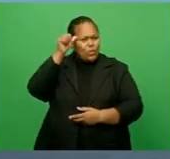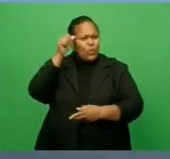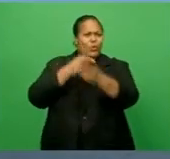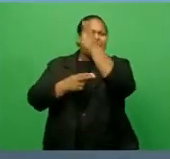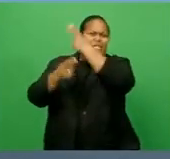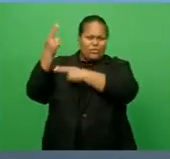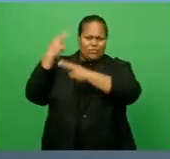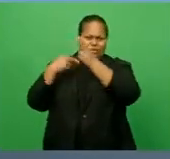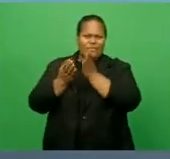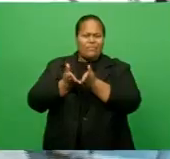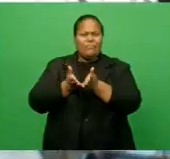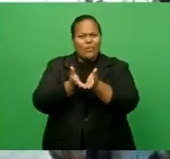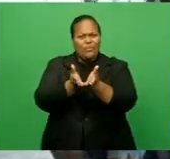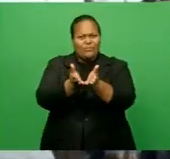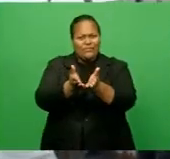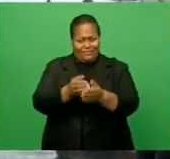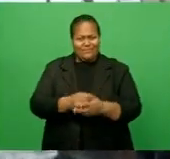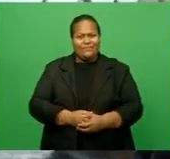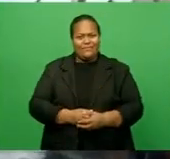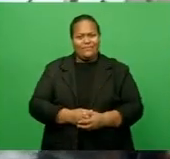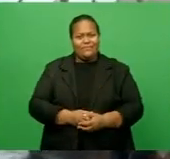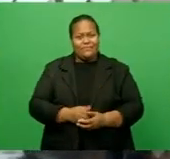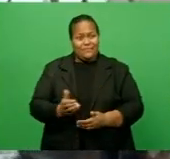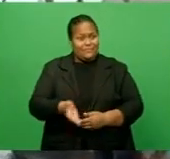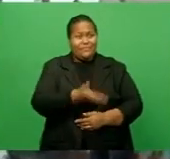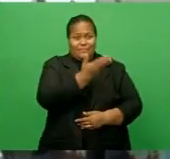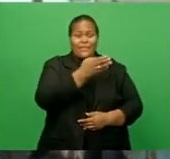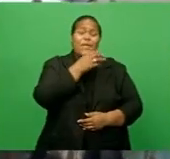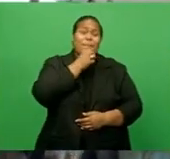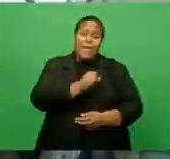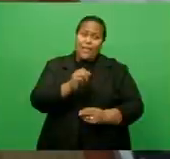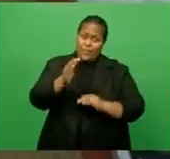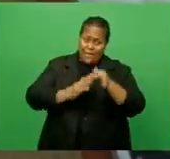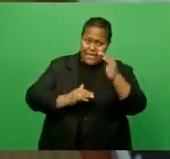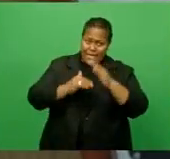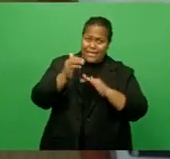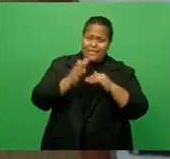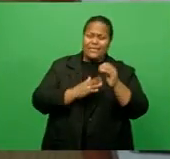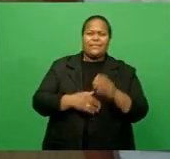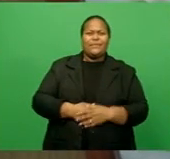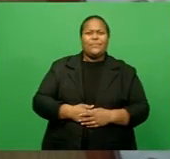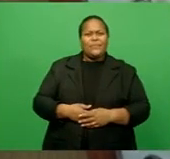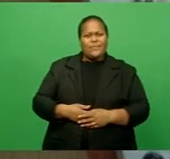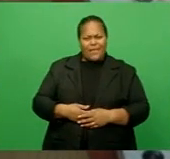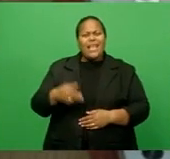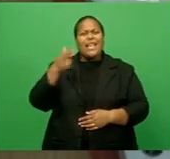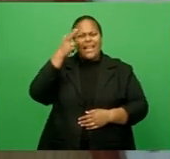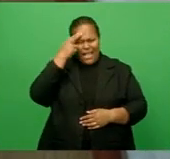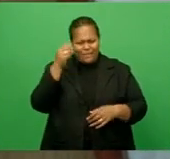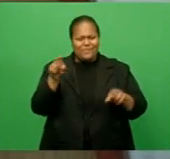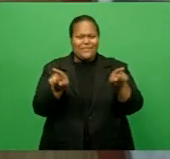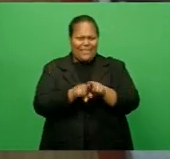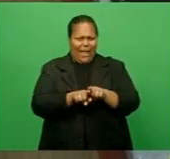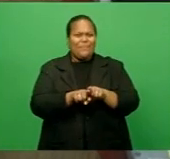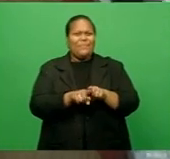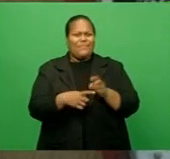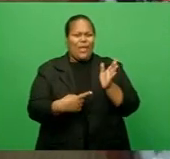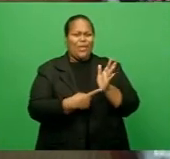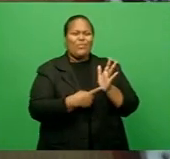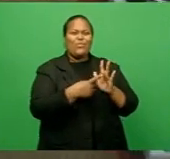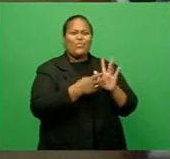and the guy who built it, his name too was Thomas, like me, Tom.